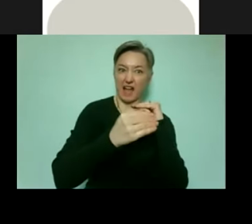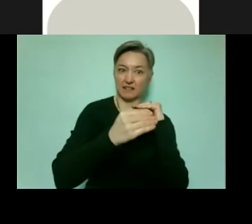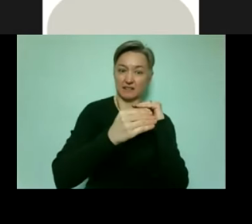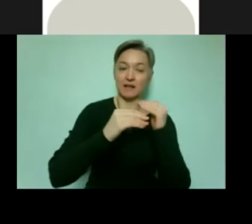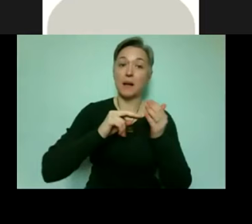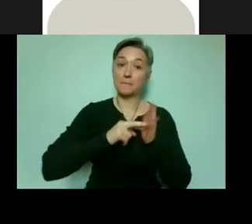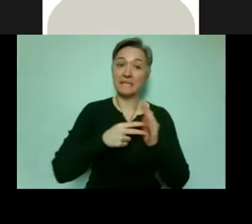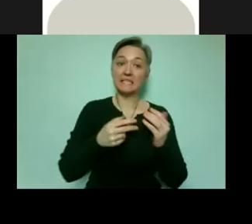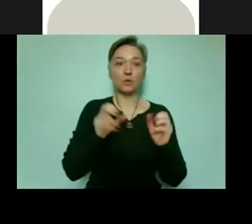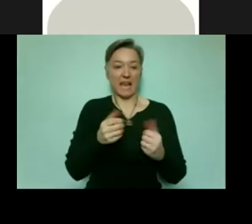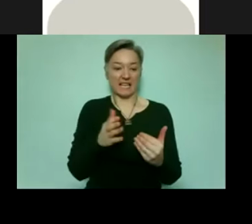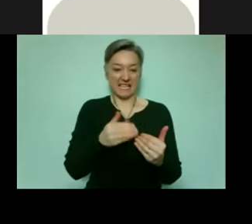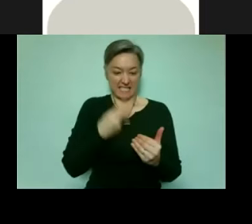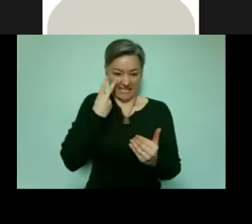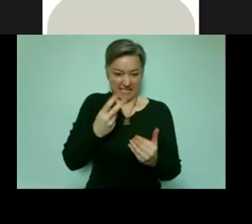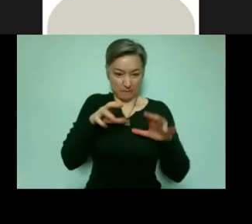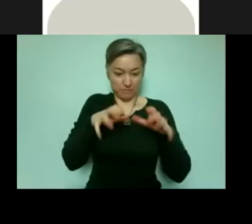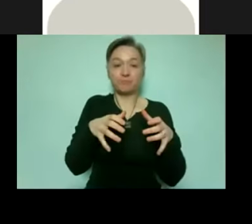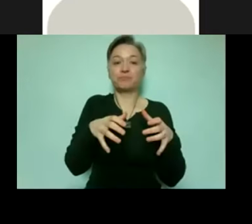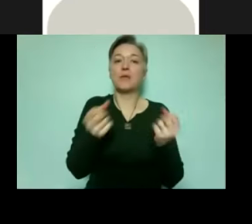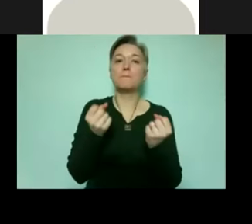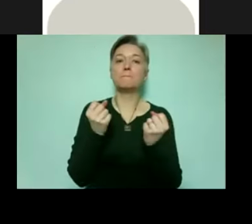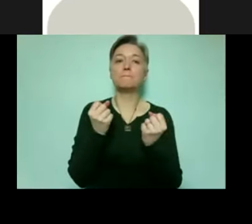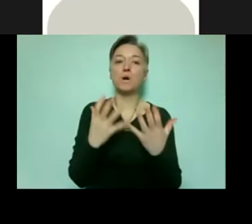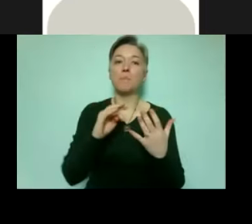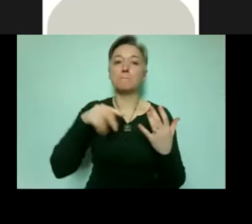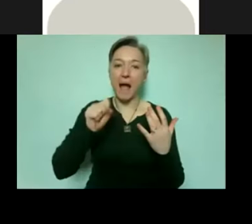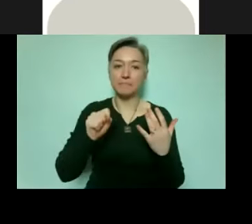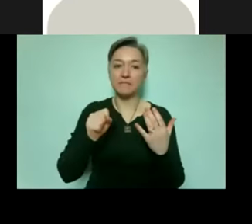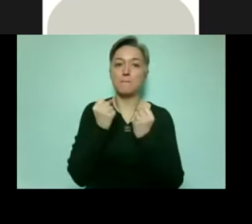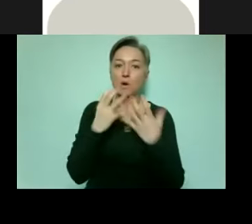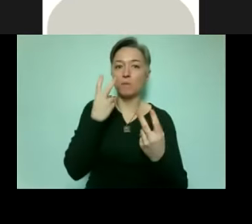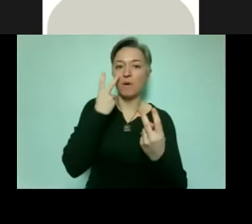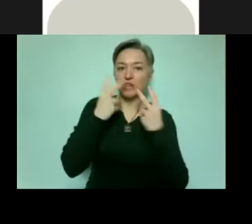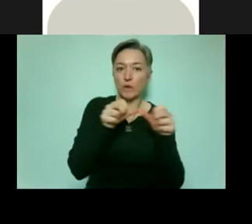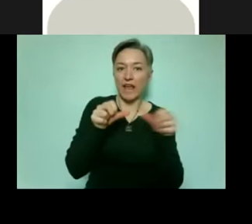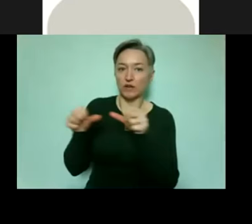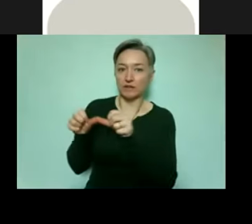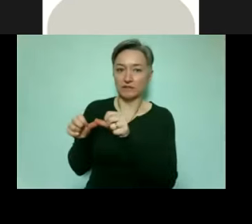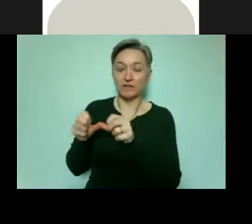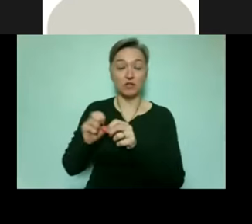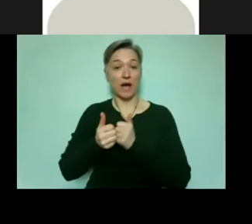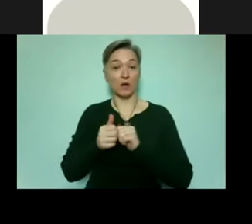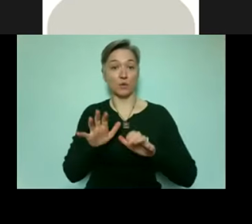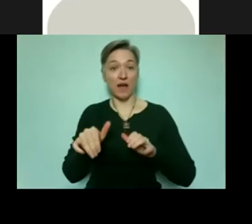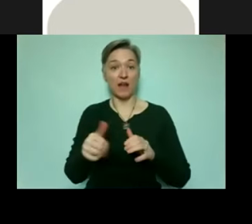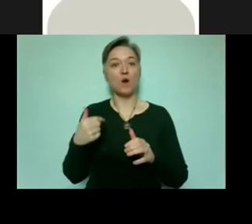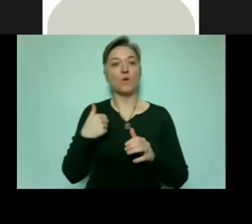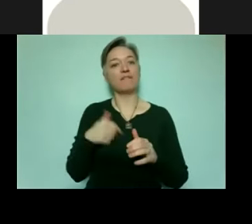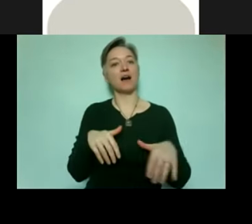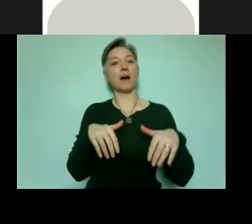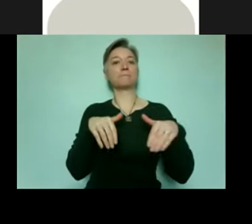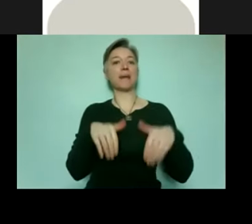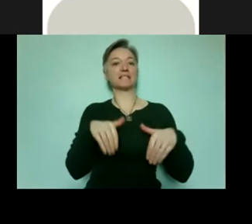can easily visualize multiple maps in multiple visual areas. So to do that, we have a passively viewing mouse